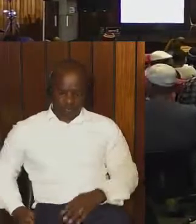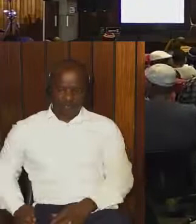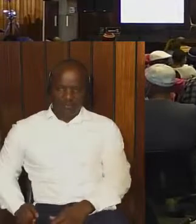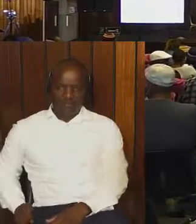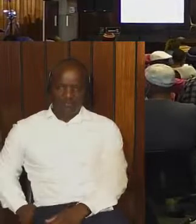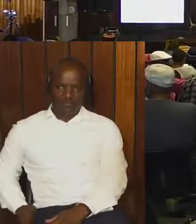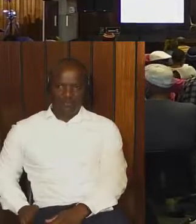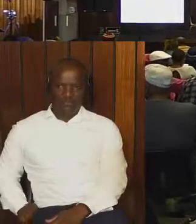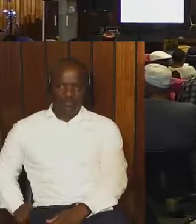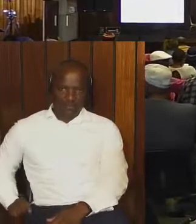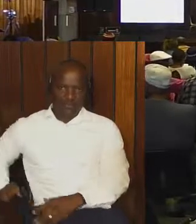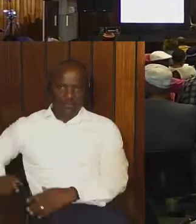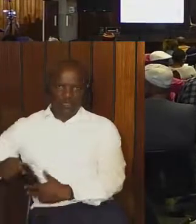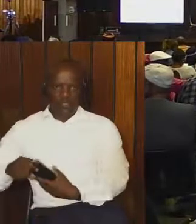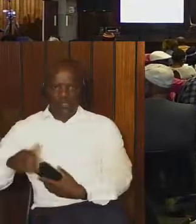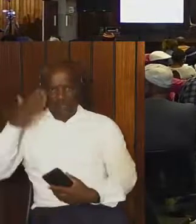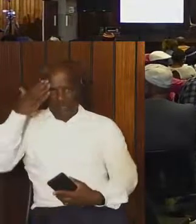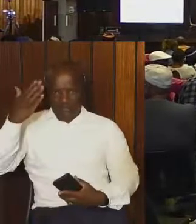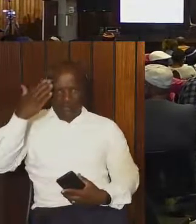Dumelang.